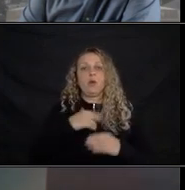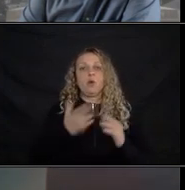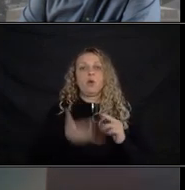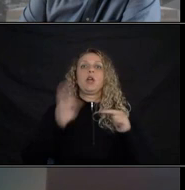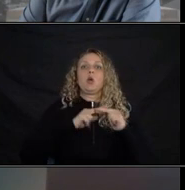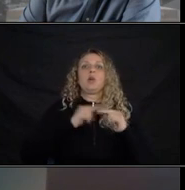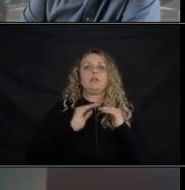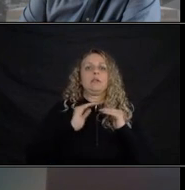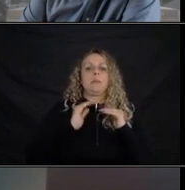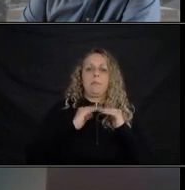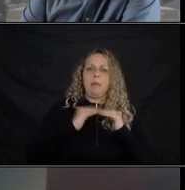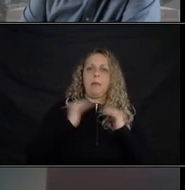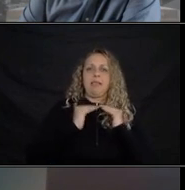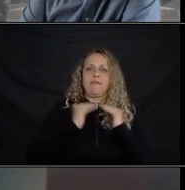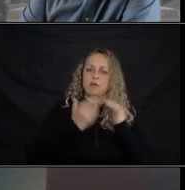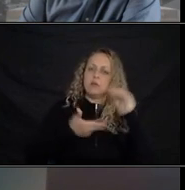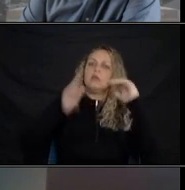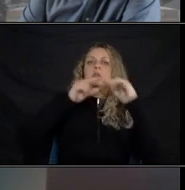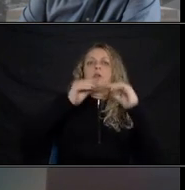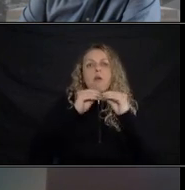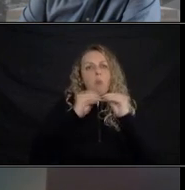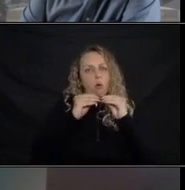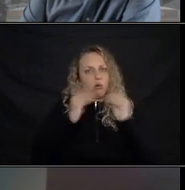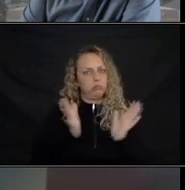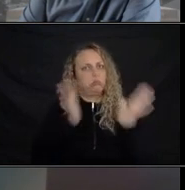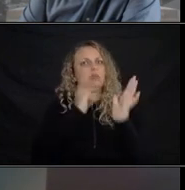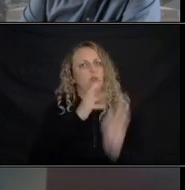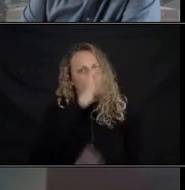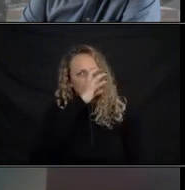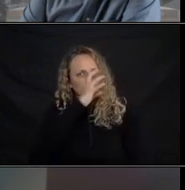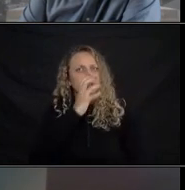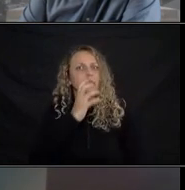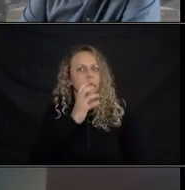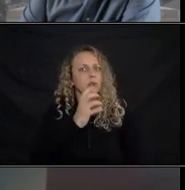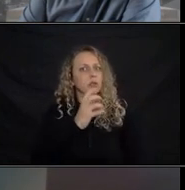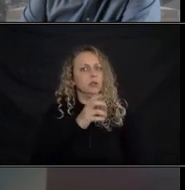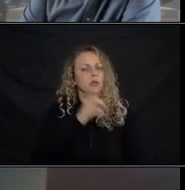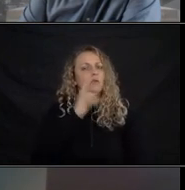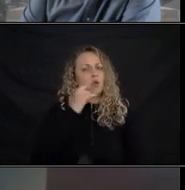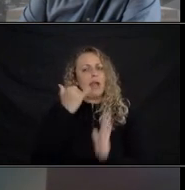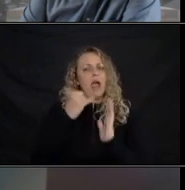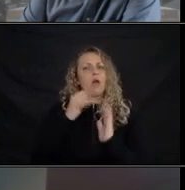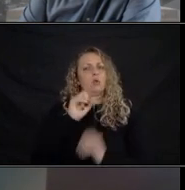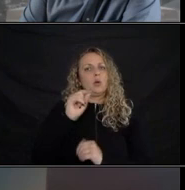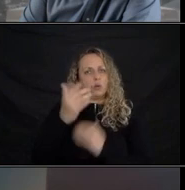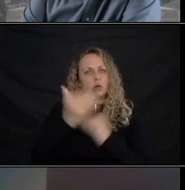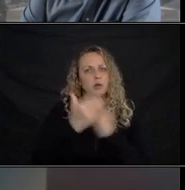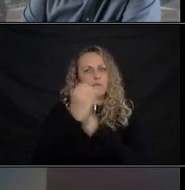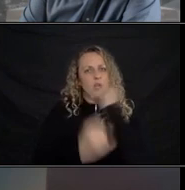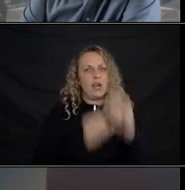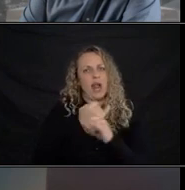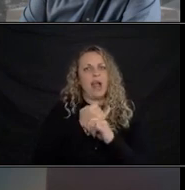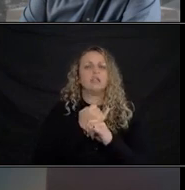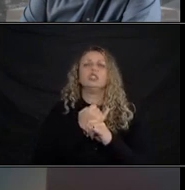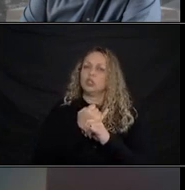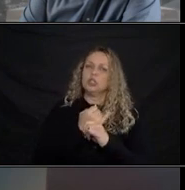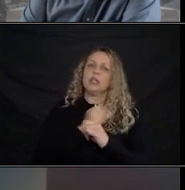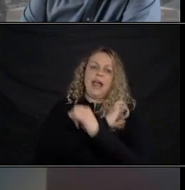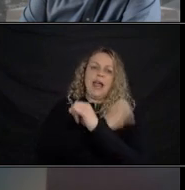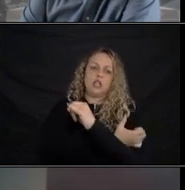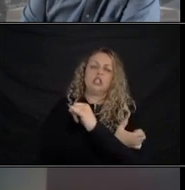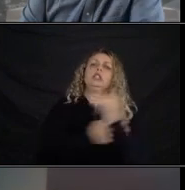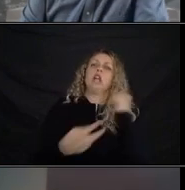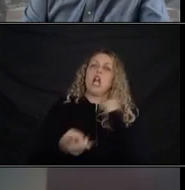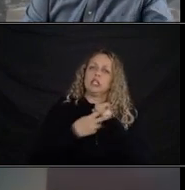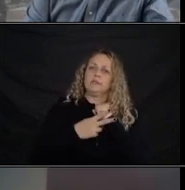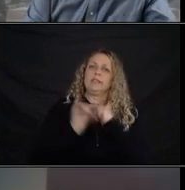of efficiency for new buildings through adoptions of a stricter code or the Model 2021 International Energy Conservation Code. And whereas